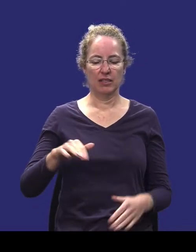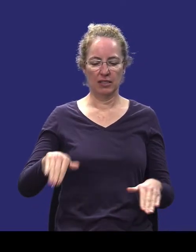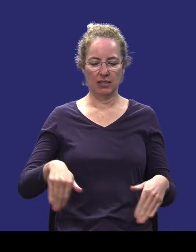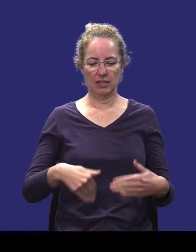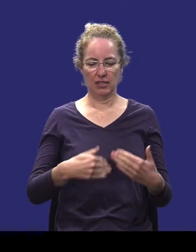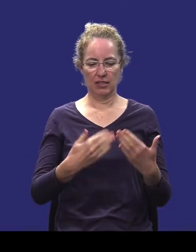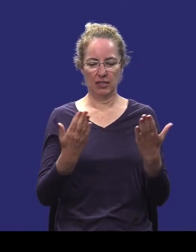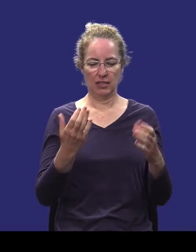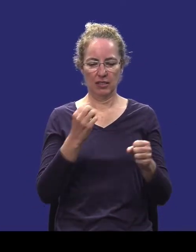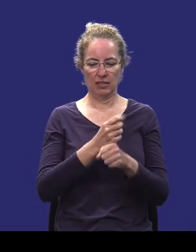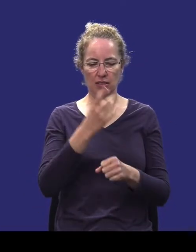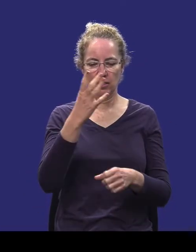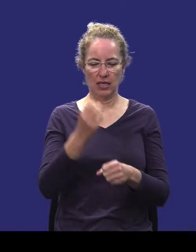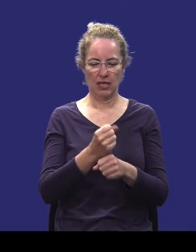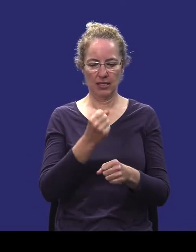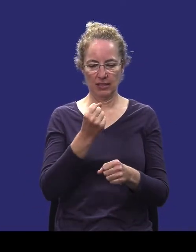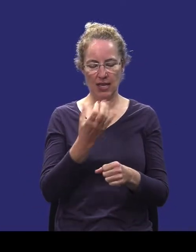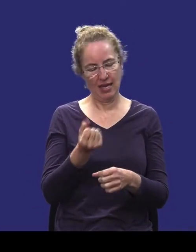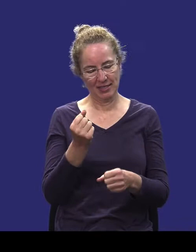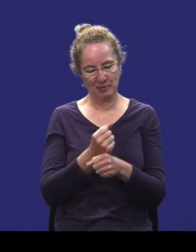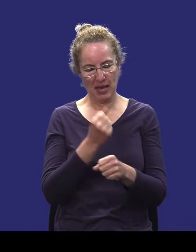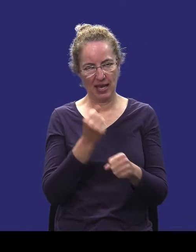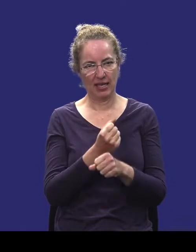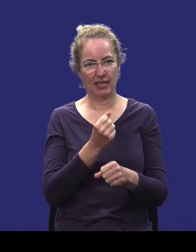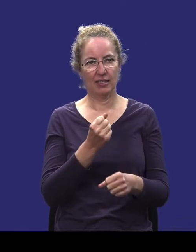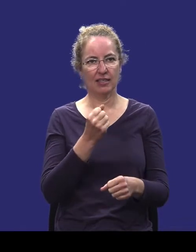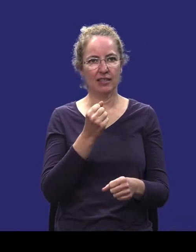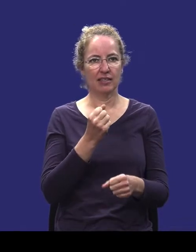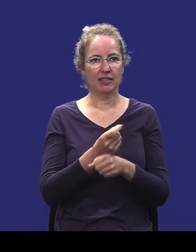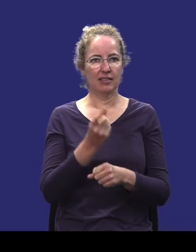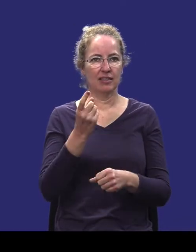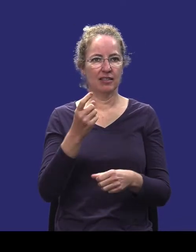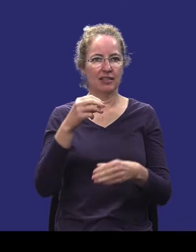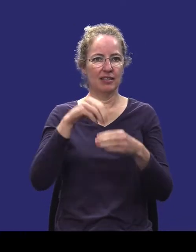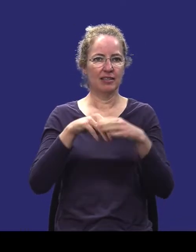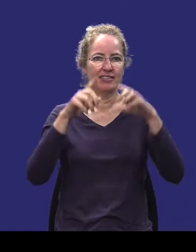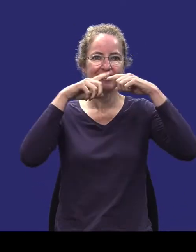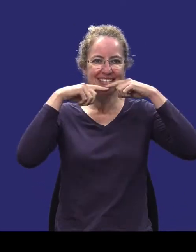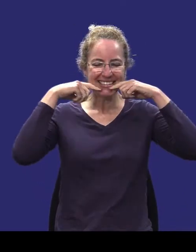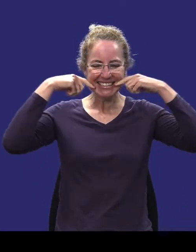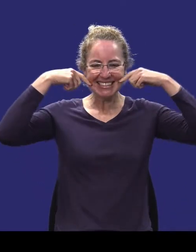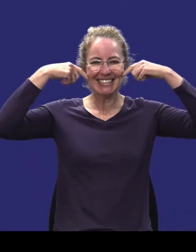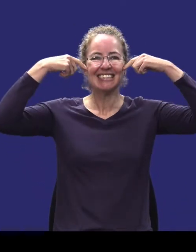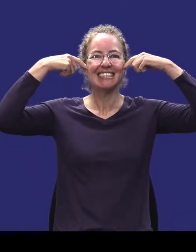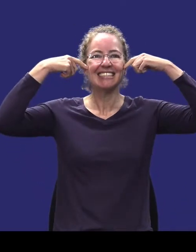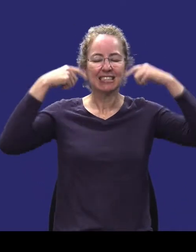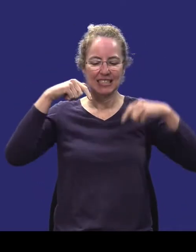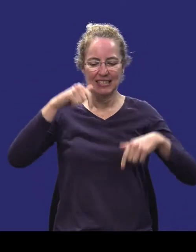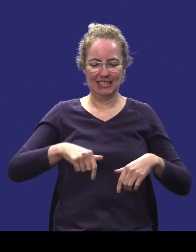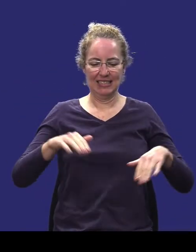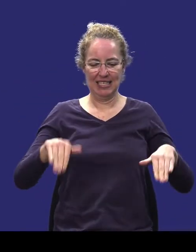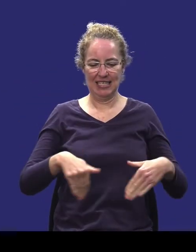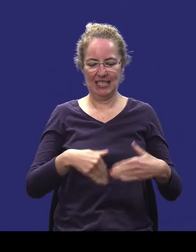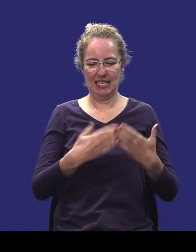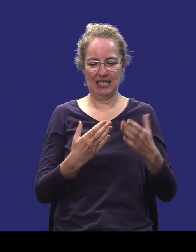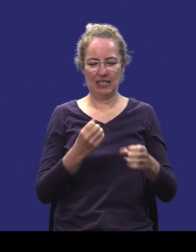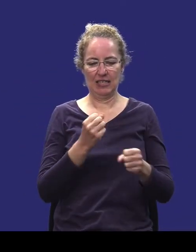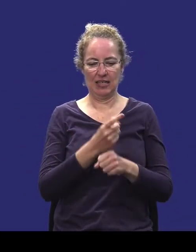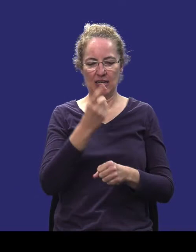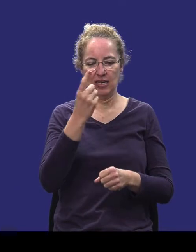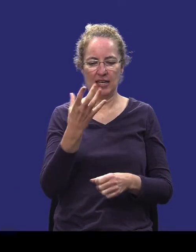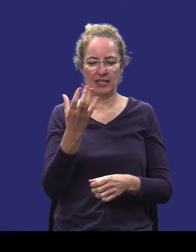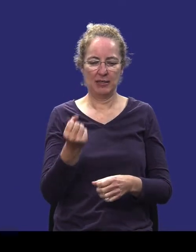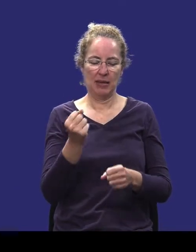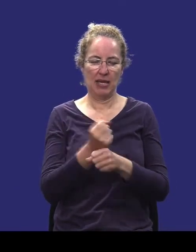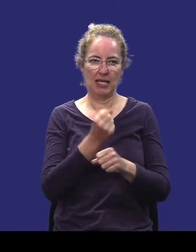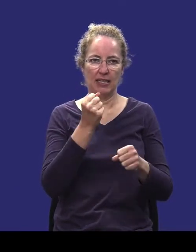day that God has made. I'm gonna put a smile on my face. This is the day that